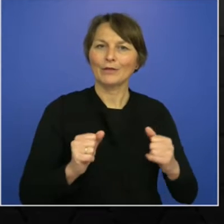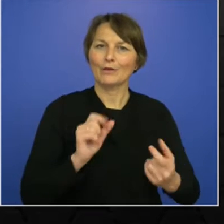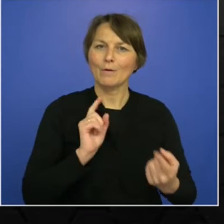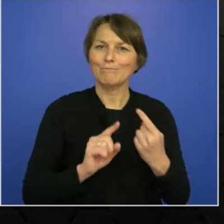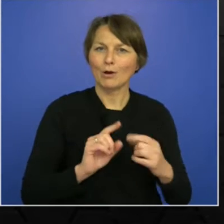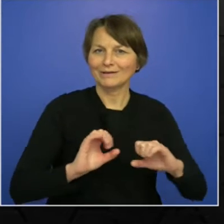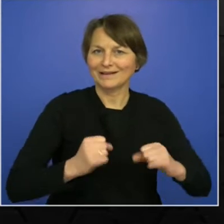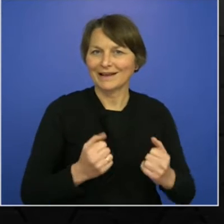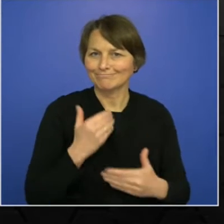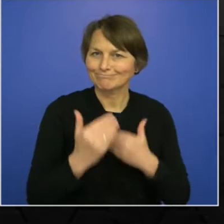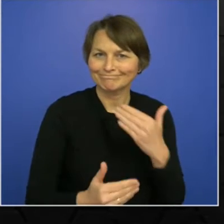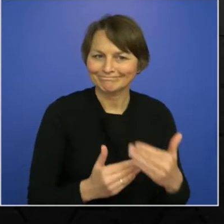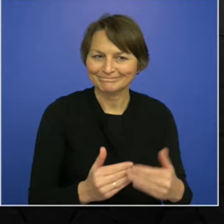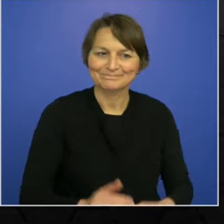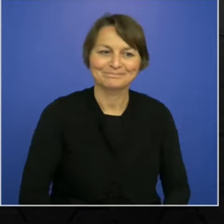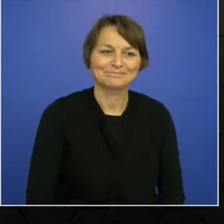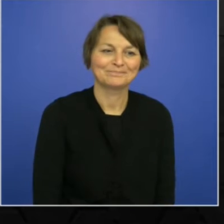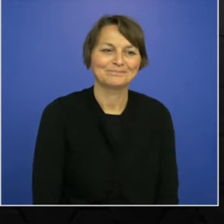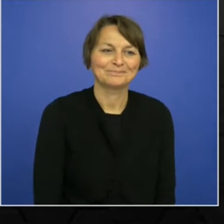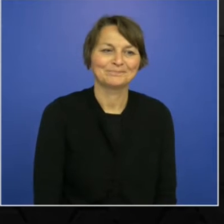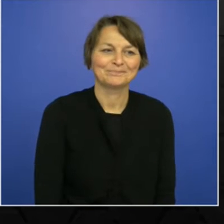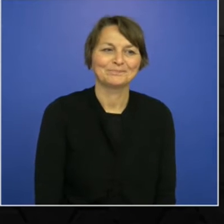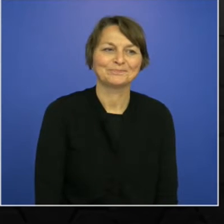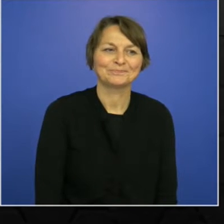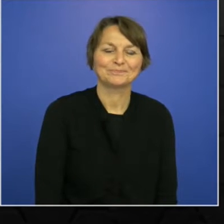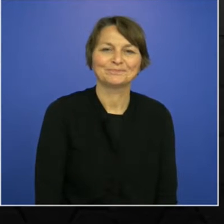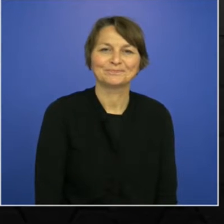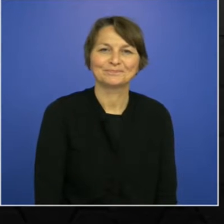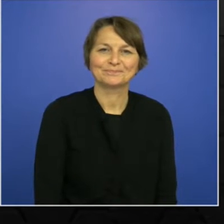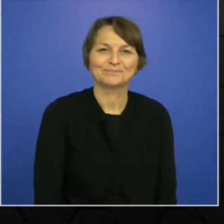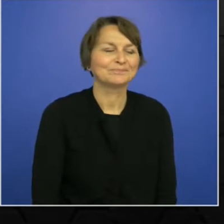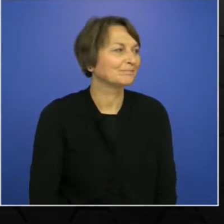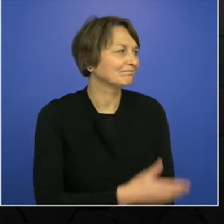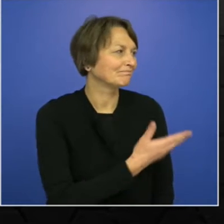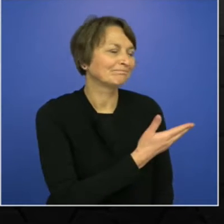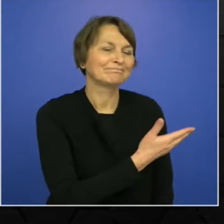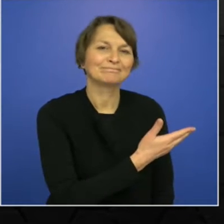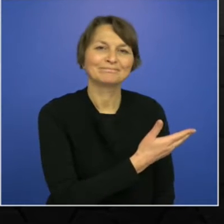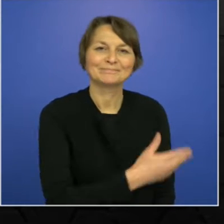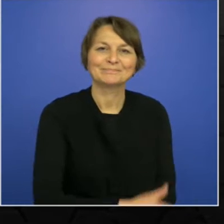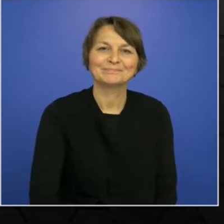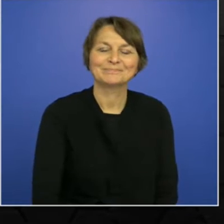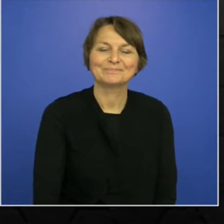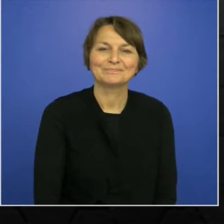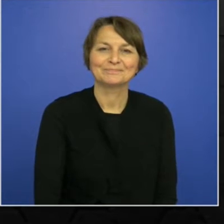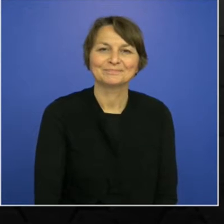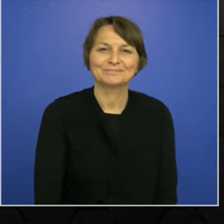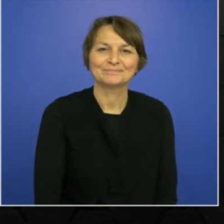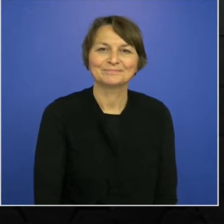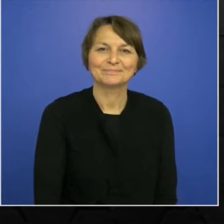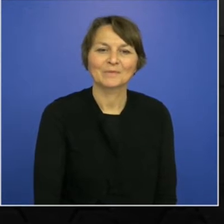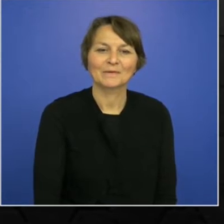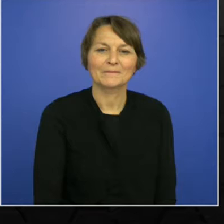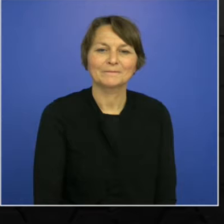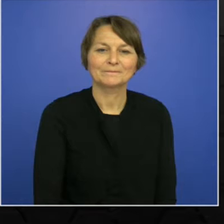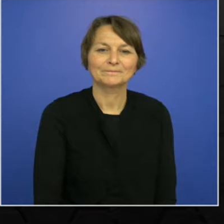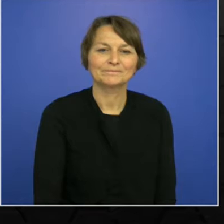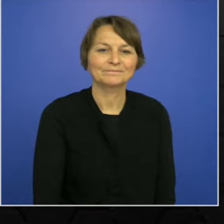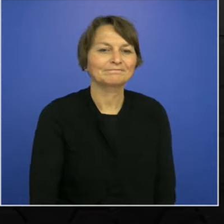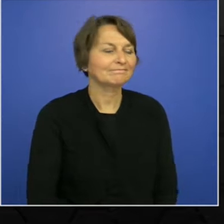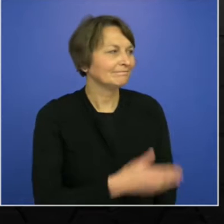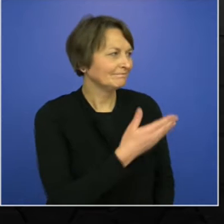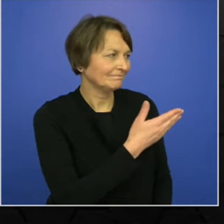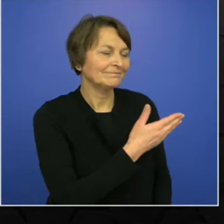to the Azure portal. Here I am in my first screen. Azure is a pay-as-you-go service. If